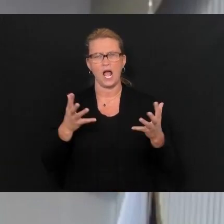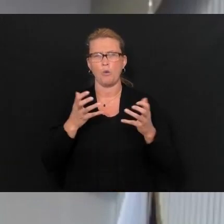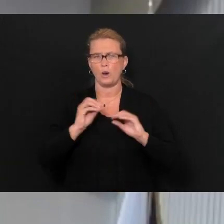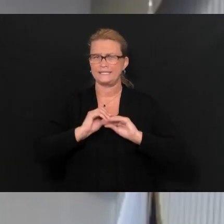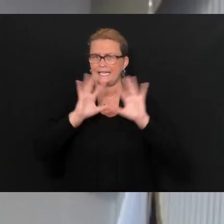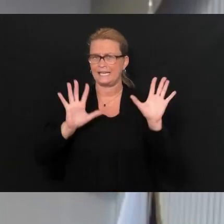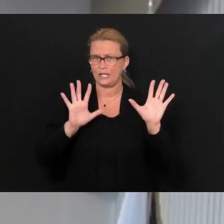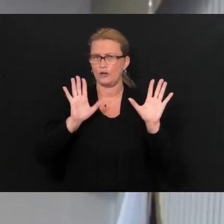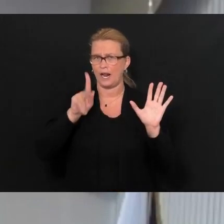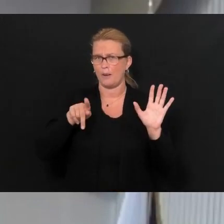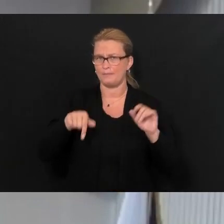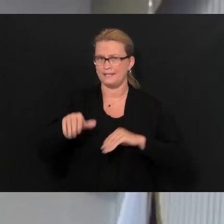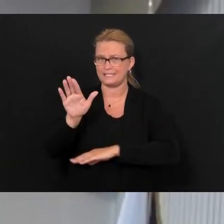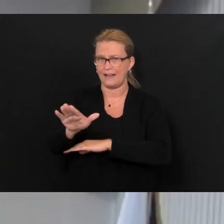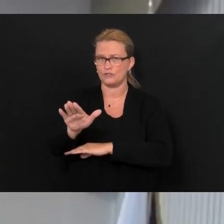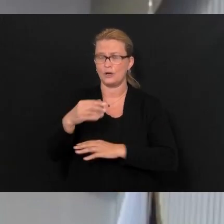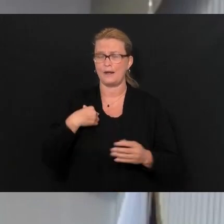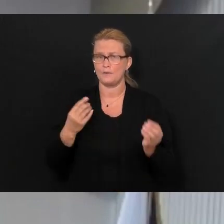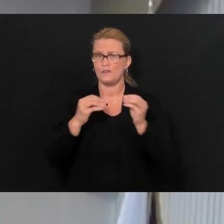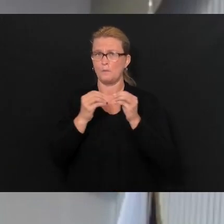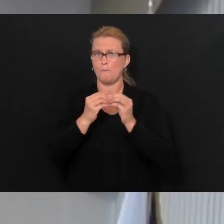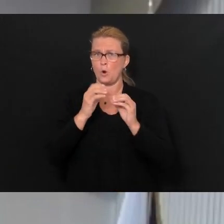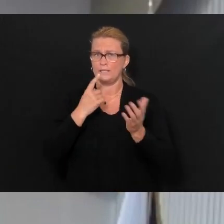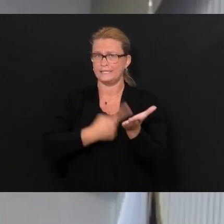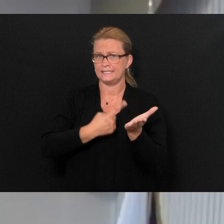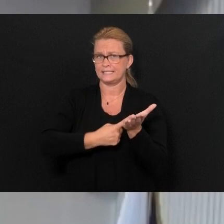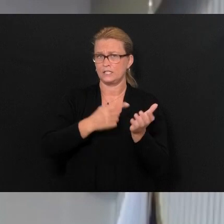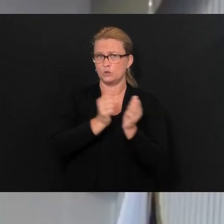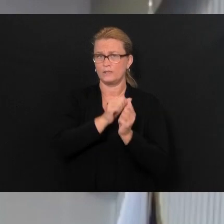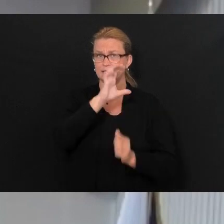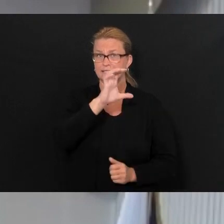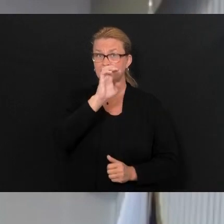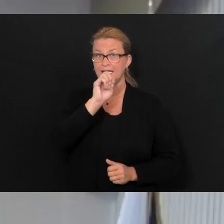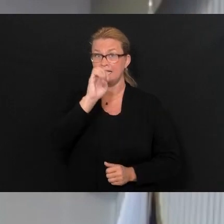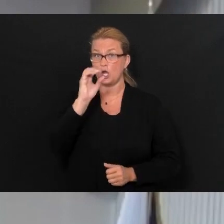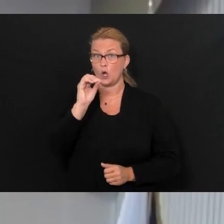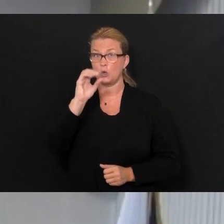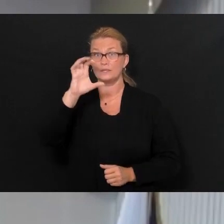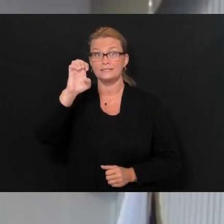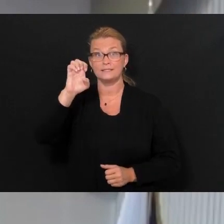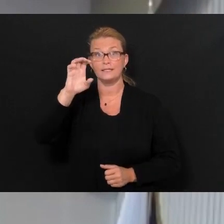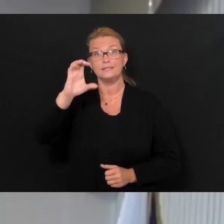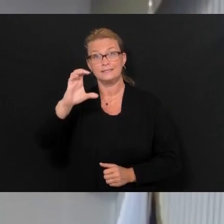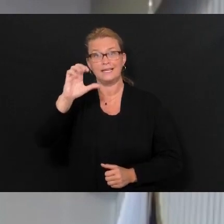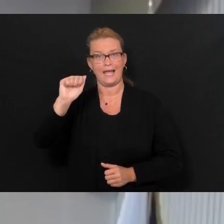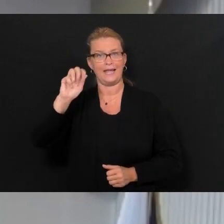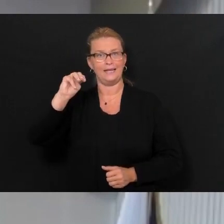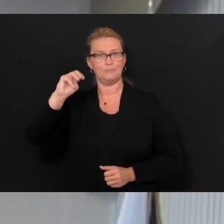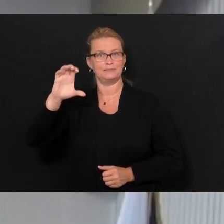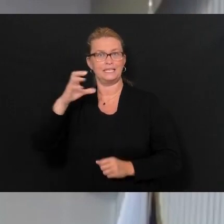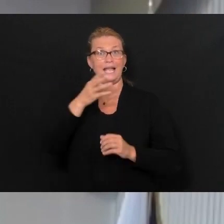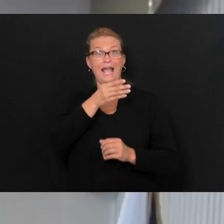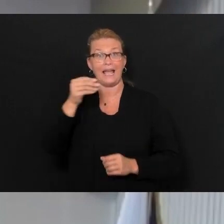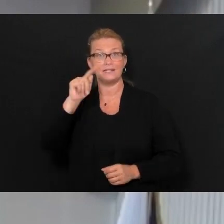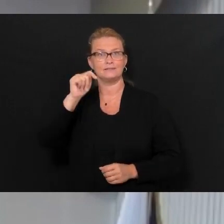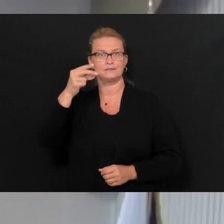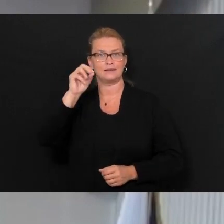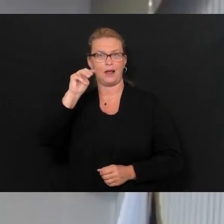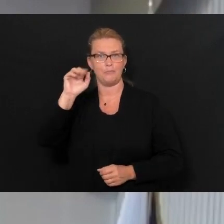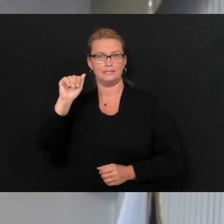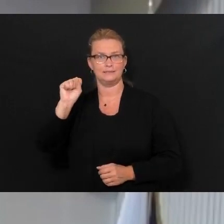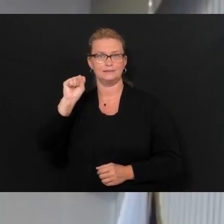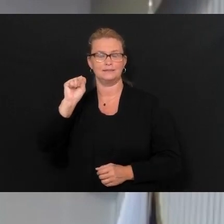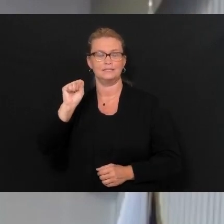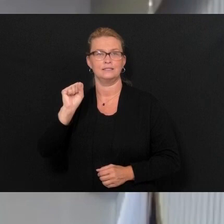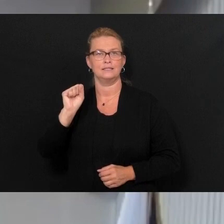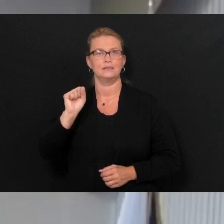and I will have further discussions with CEO of CAMC and with Thomas. But our